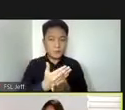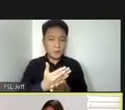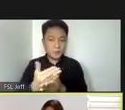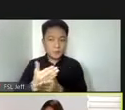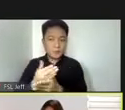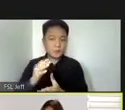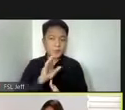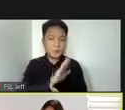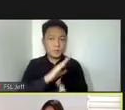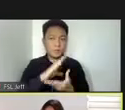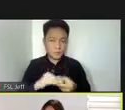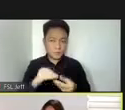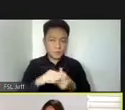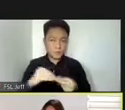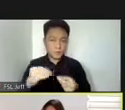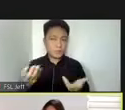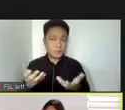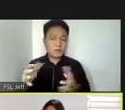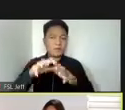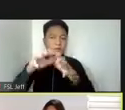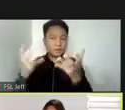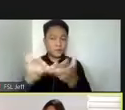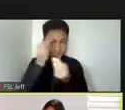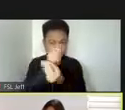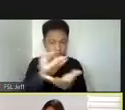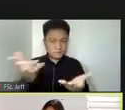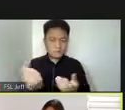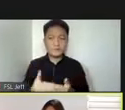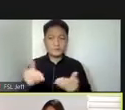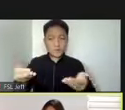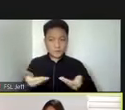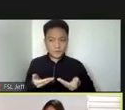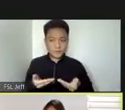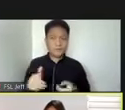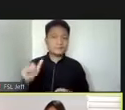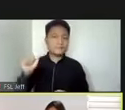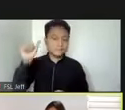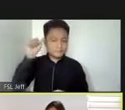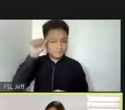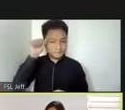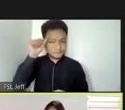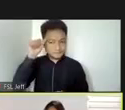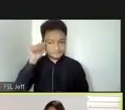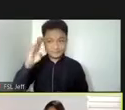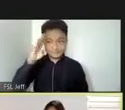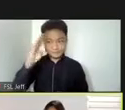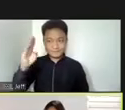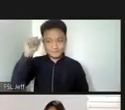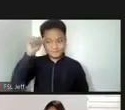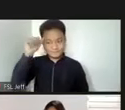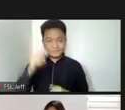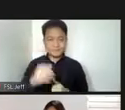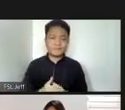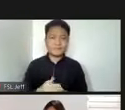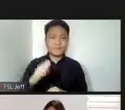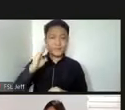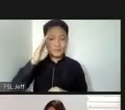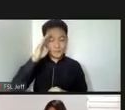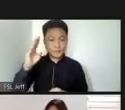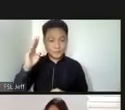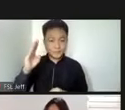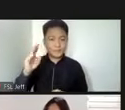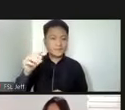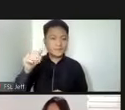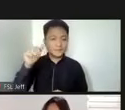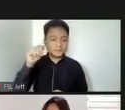Arnold. Hello, everyone. Good afternoon. Thank you, Ms. Nina, for that introduction. Thank you also to